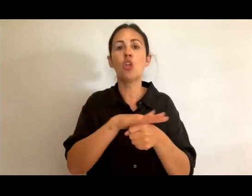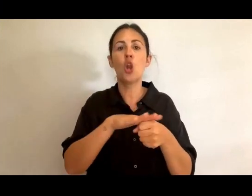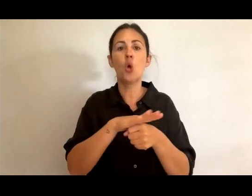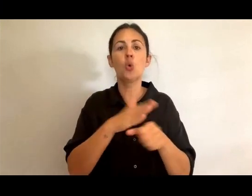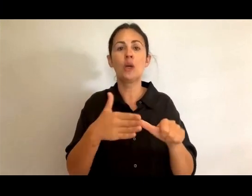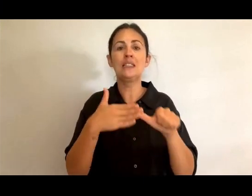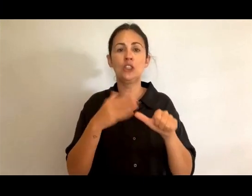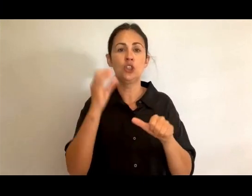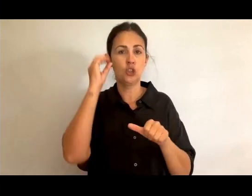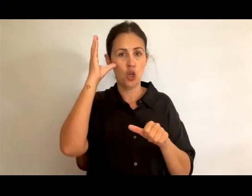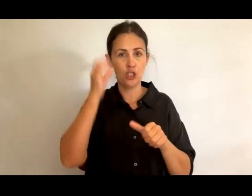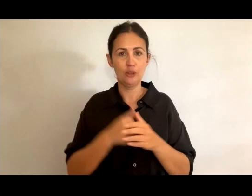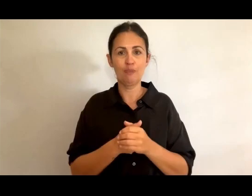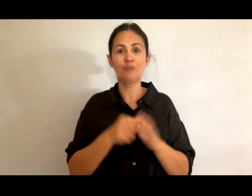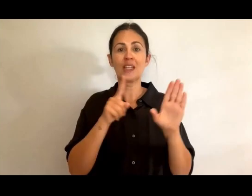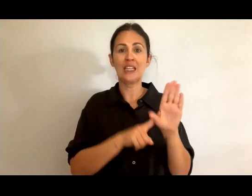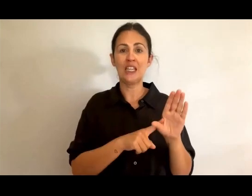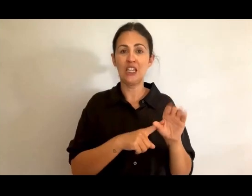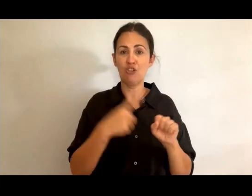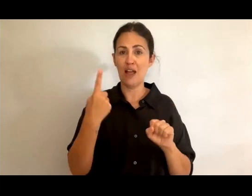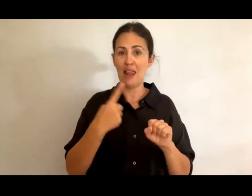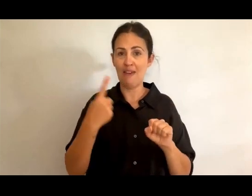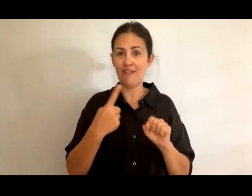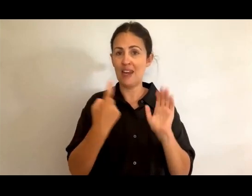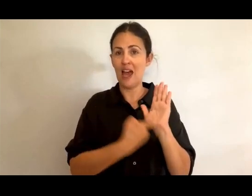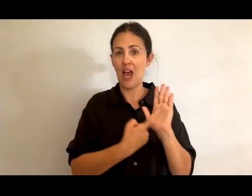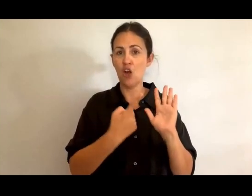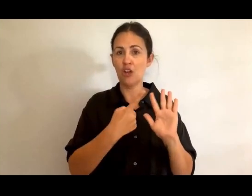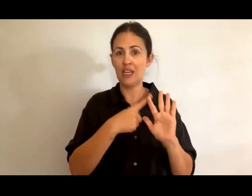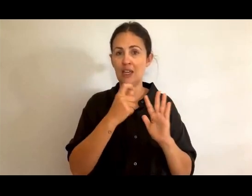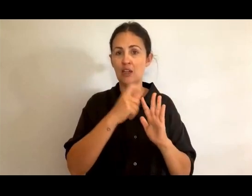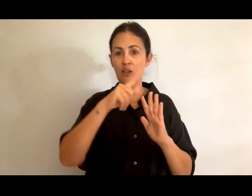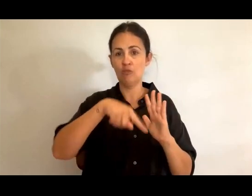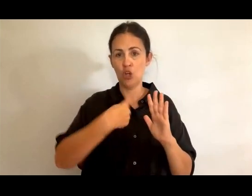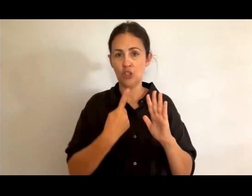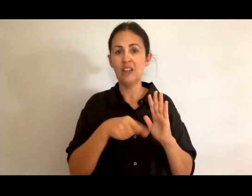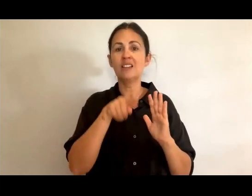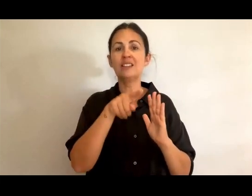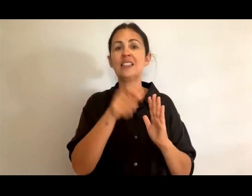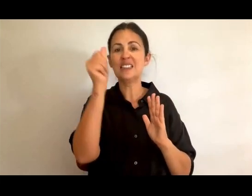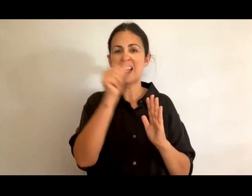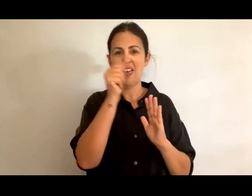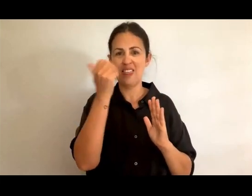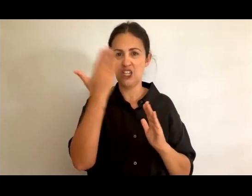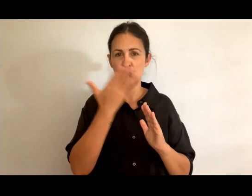RE project. Galen Catholic College is a Catholic school. And